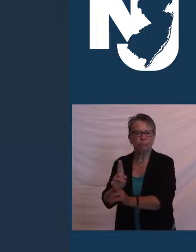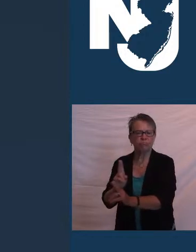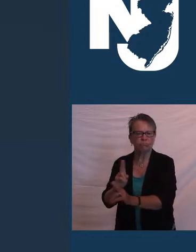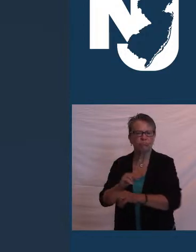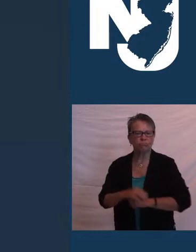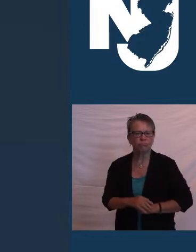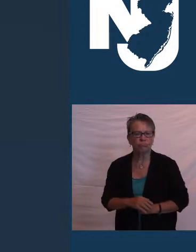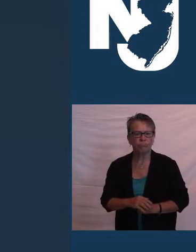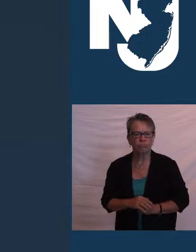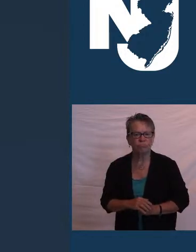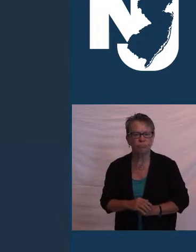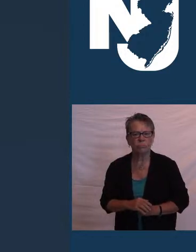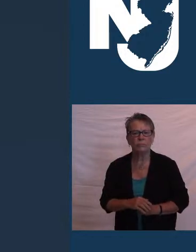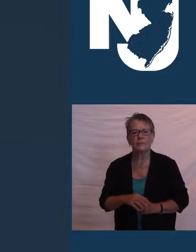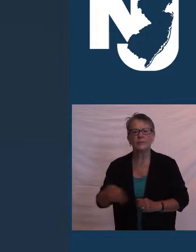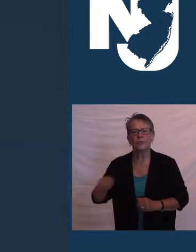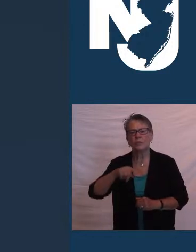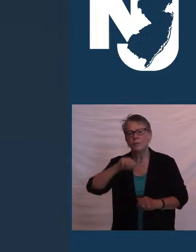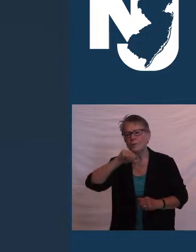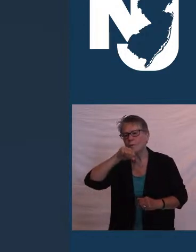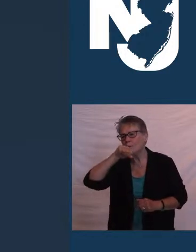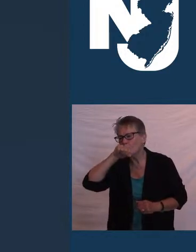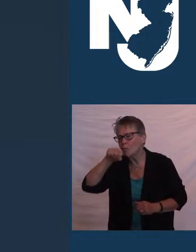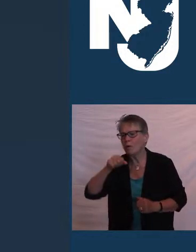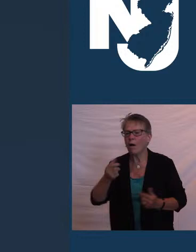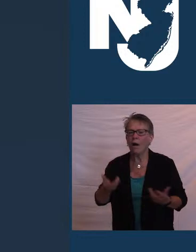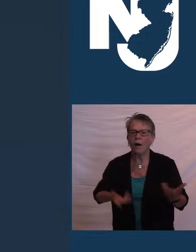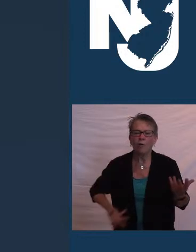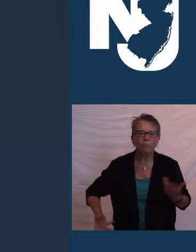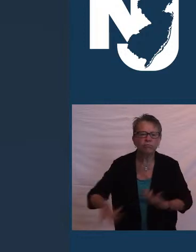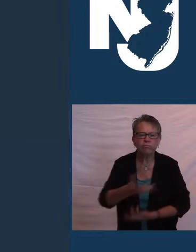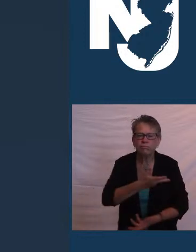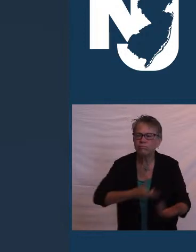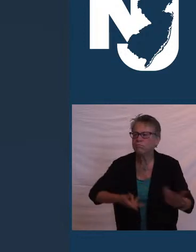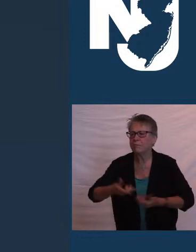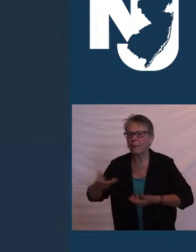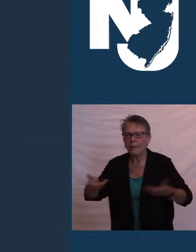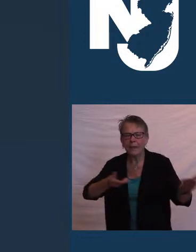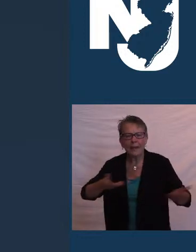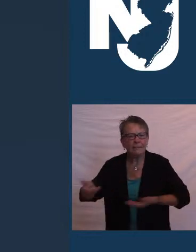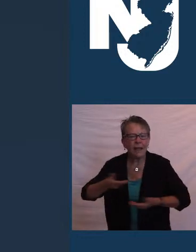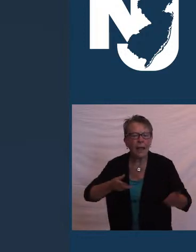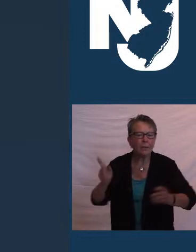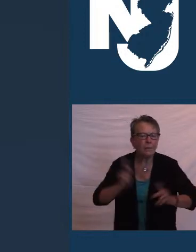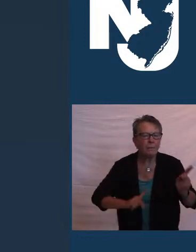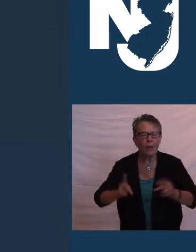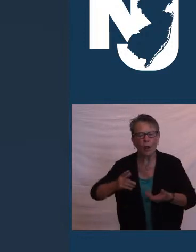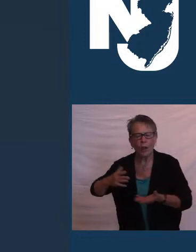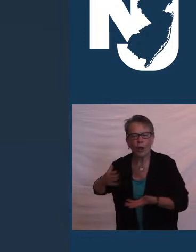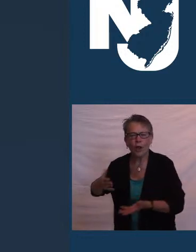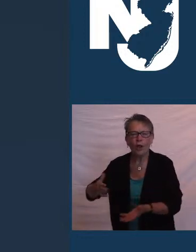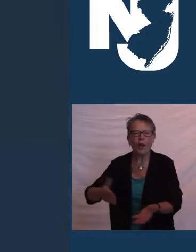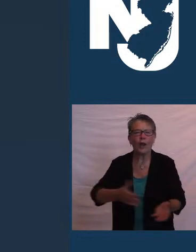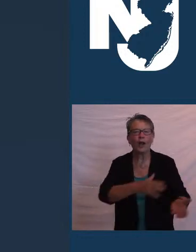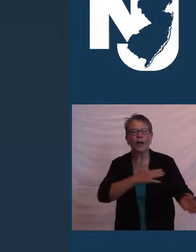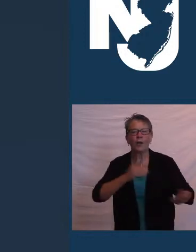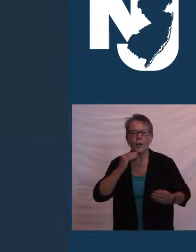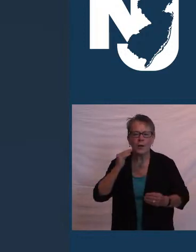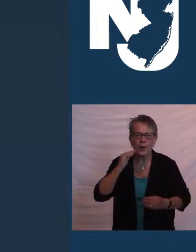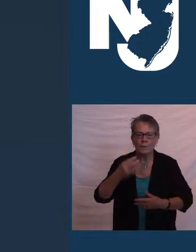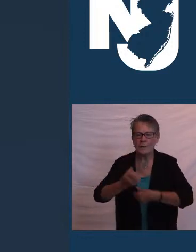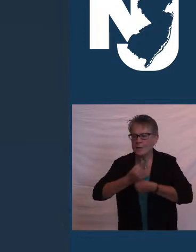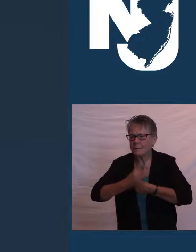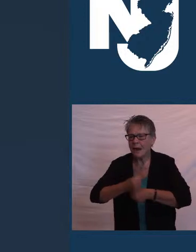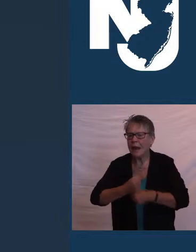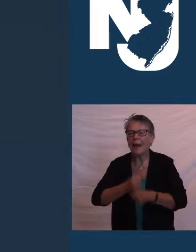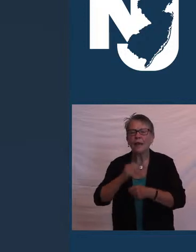for her love of entertaining and cooking and her talent of stained glass and jewelry making. With her passing,